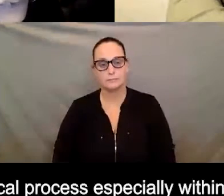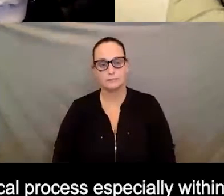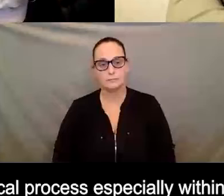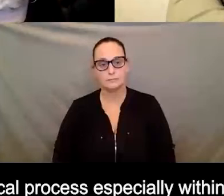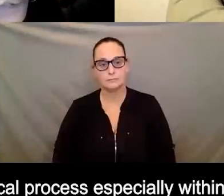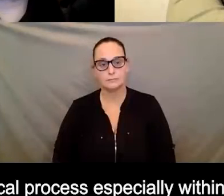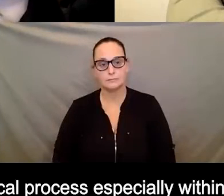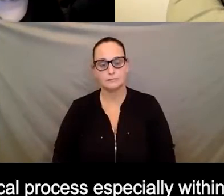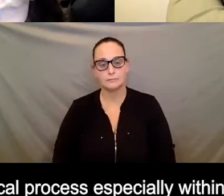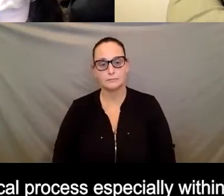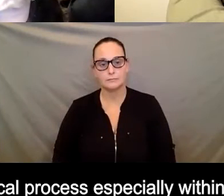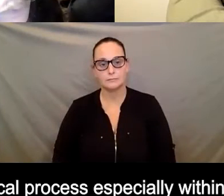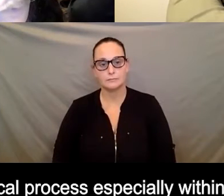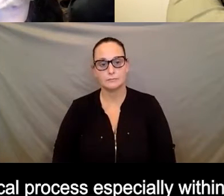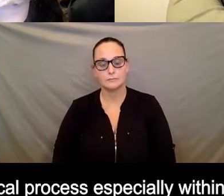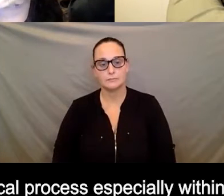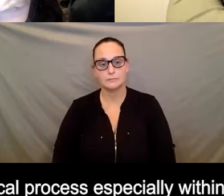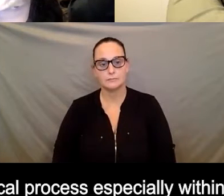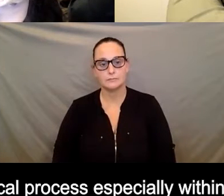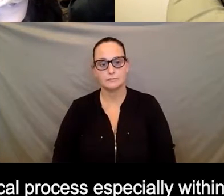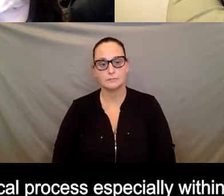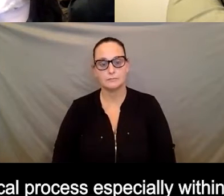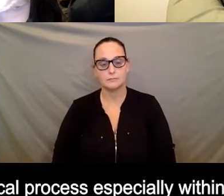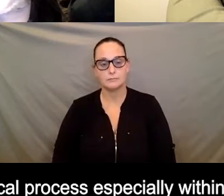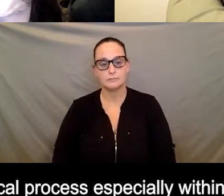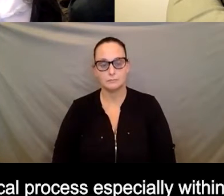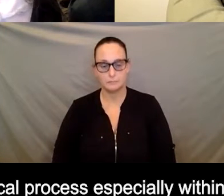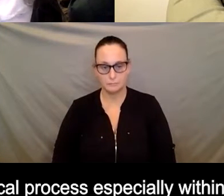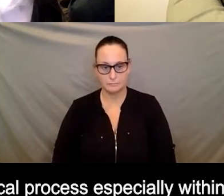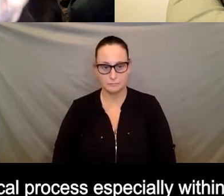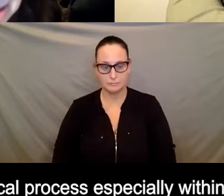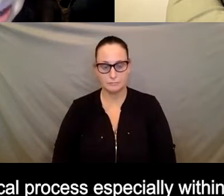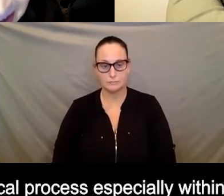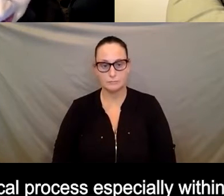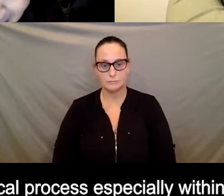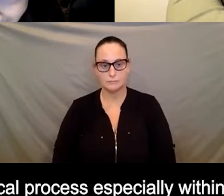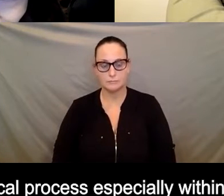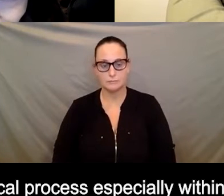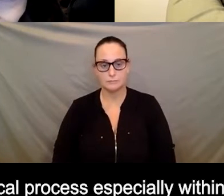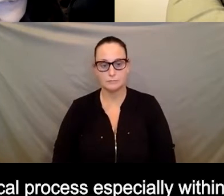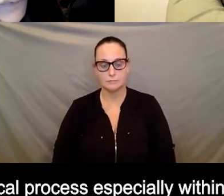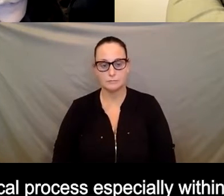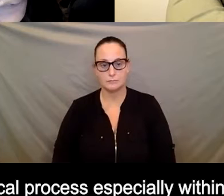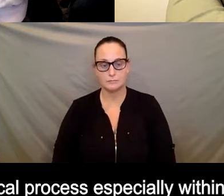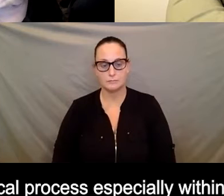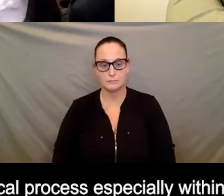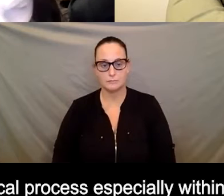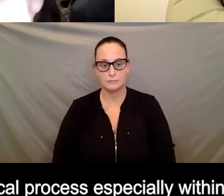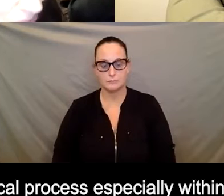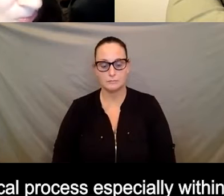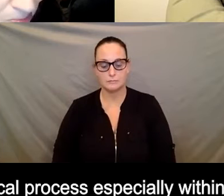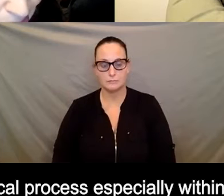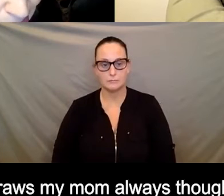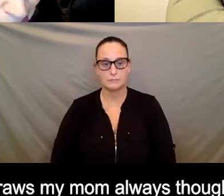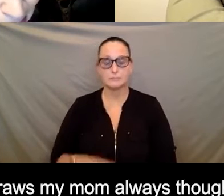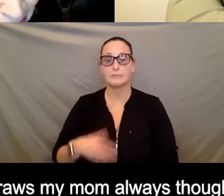Because my mom always thought I would enjoy being involved in the Democratic Party.